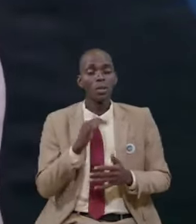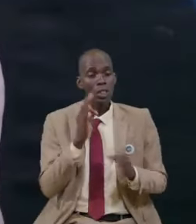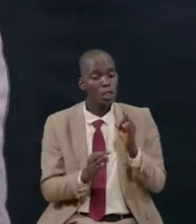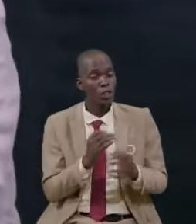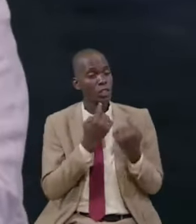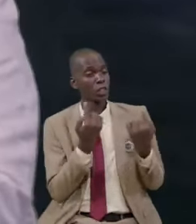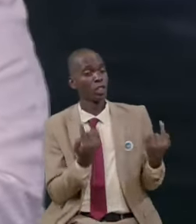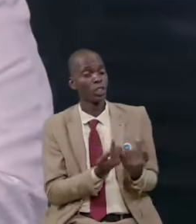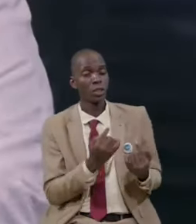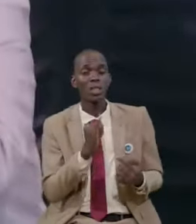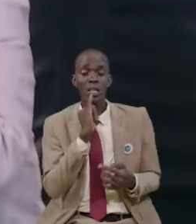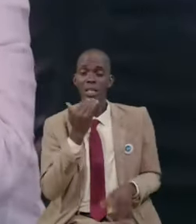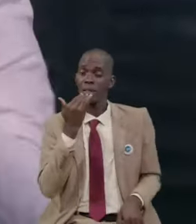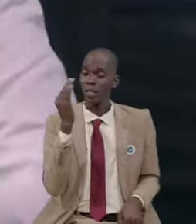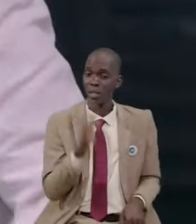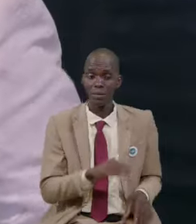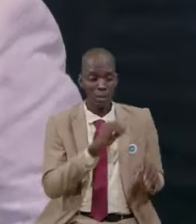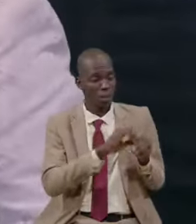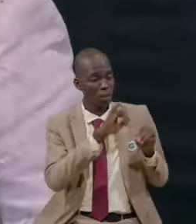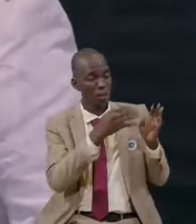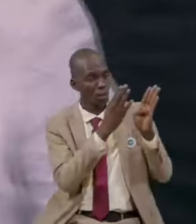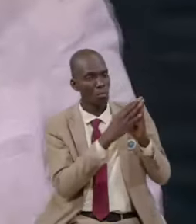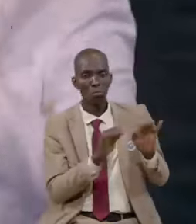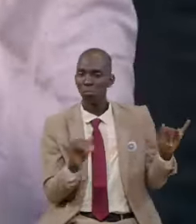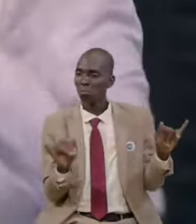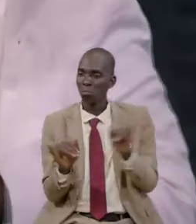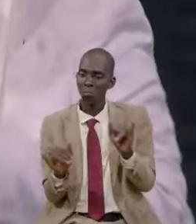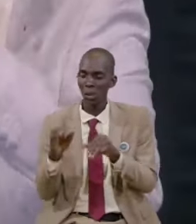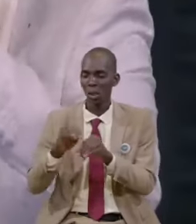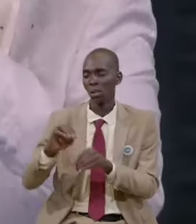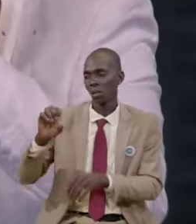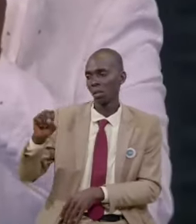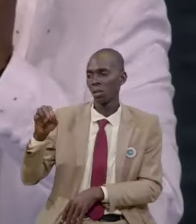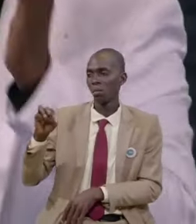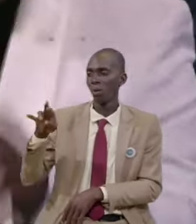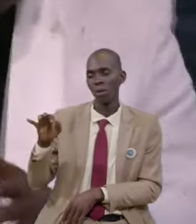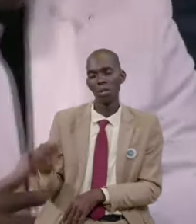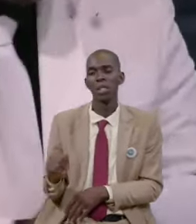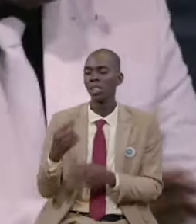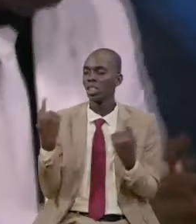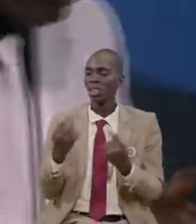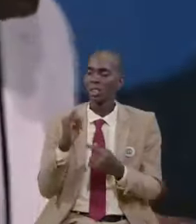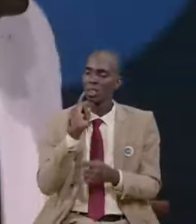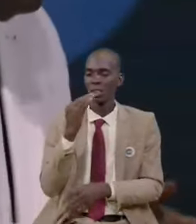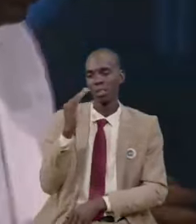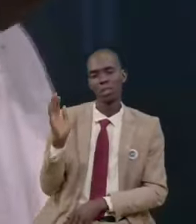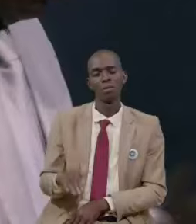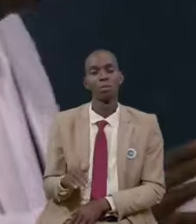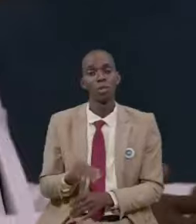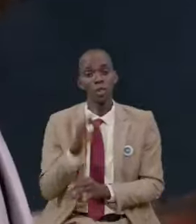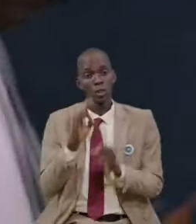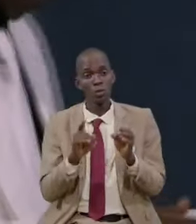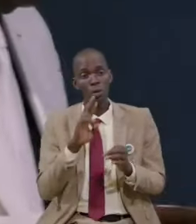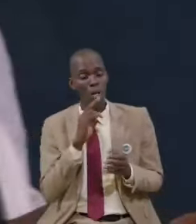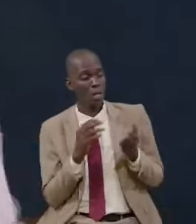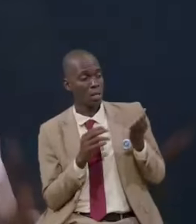Samaria, sin is still evil. If when you want that side, sin was rejected. As you come to